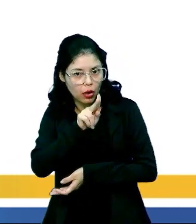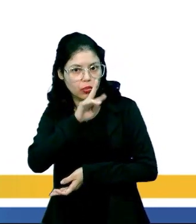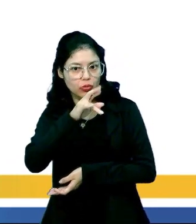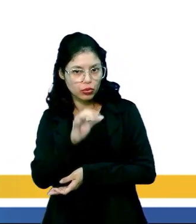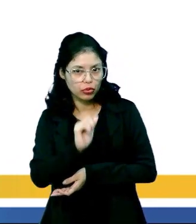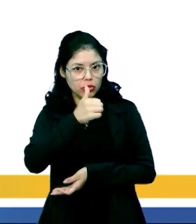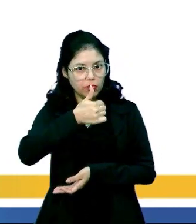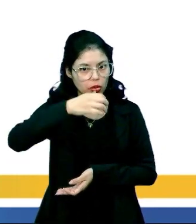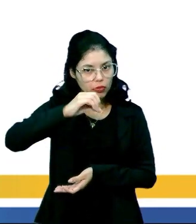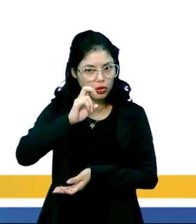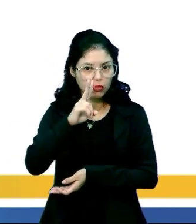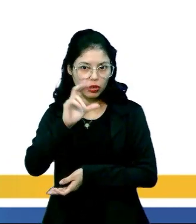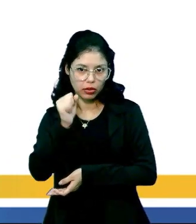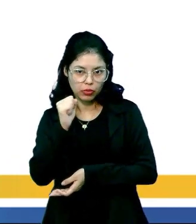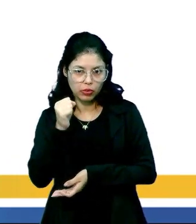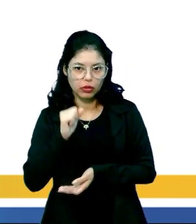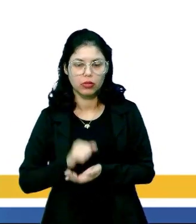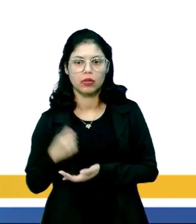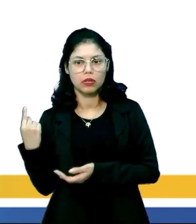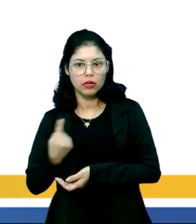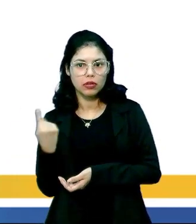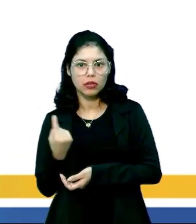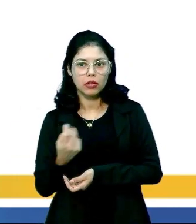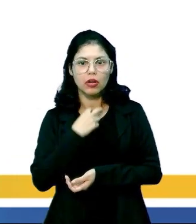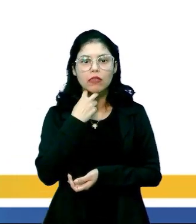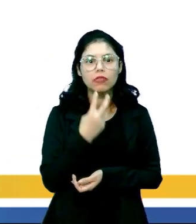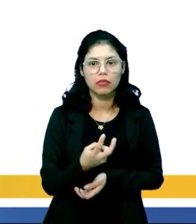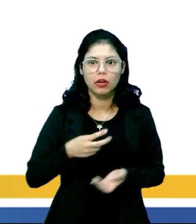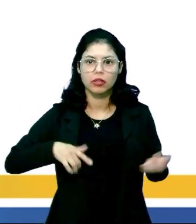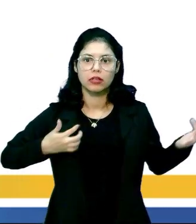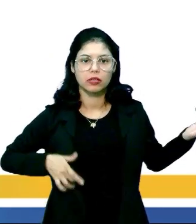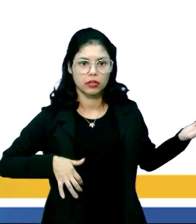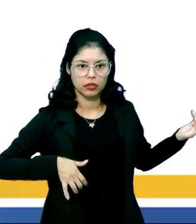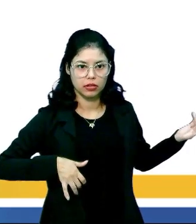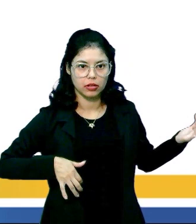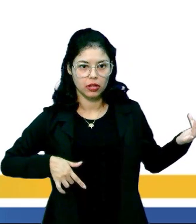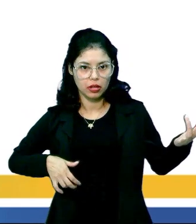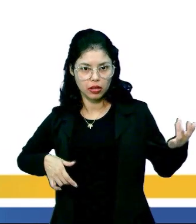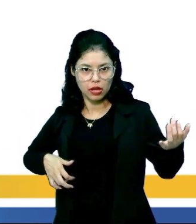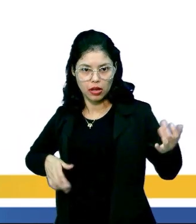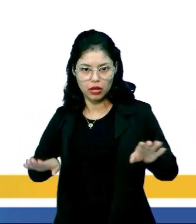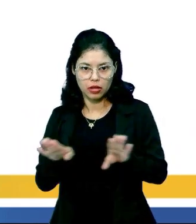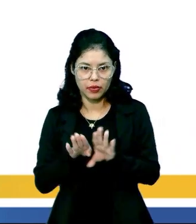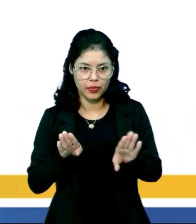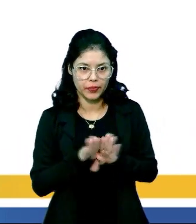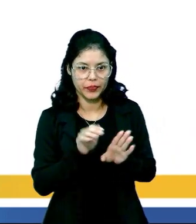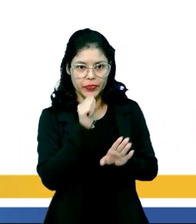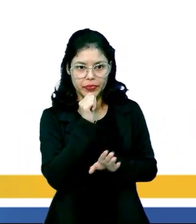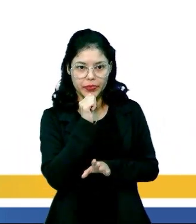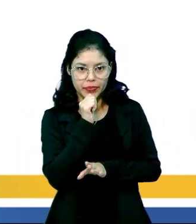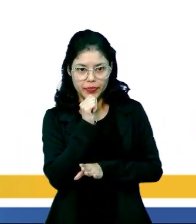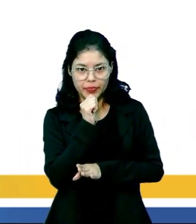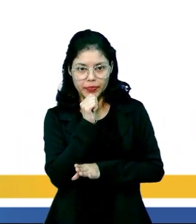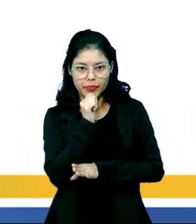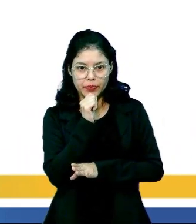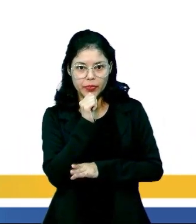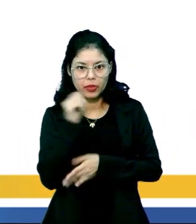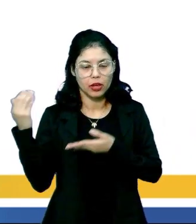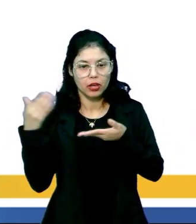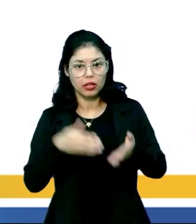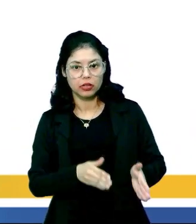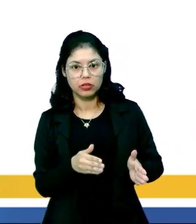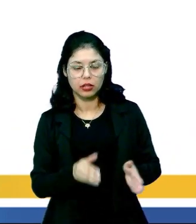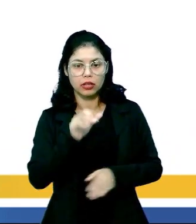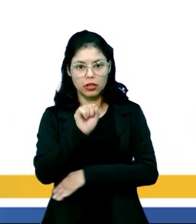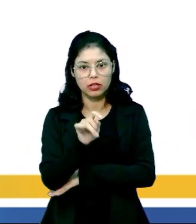his August 1958 when his singular Voice and Guitar playing appeared on